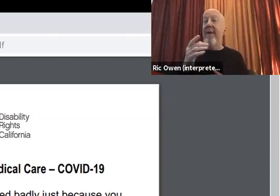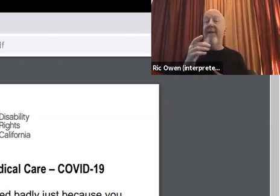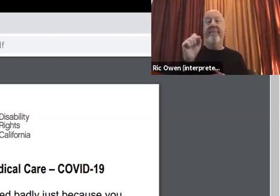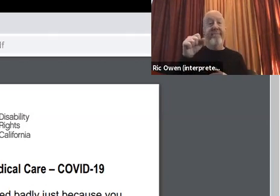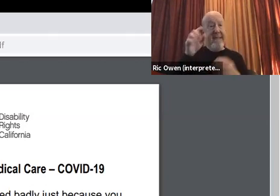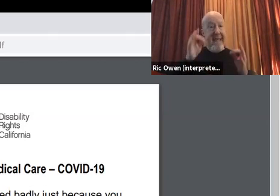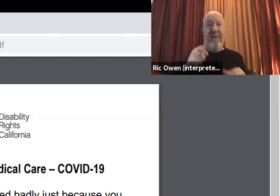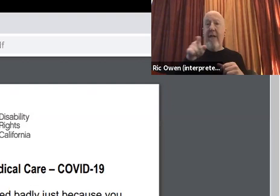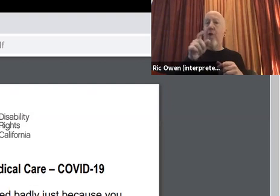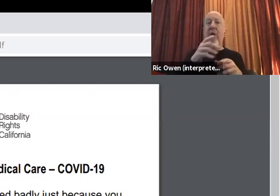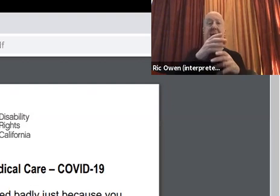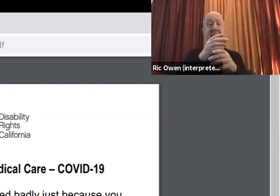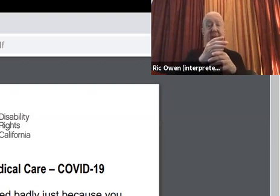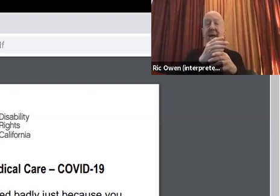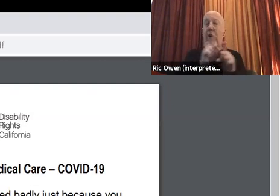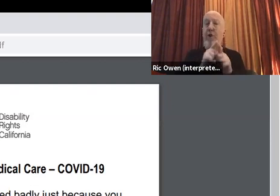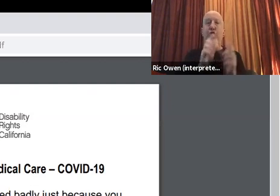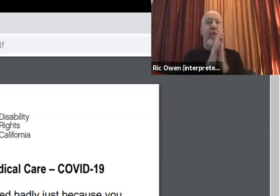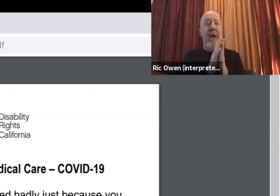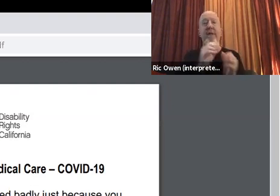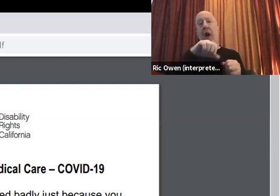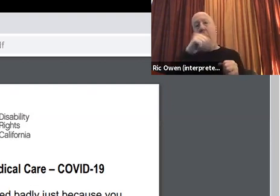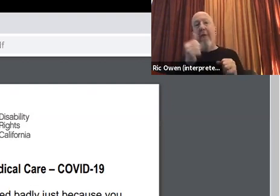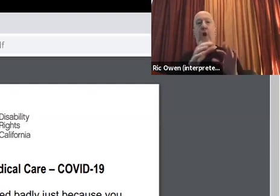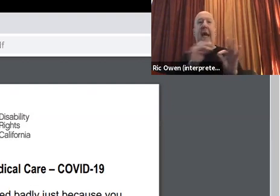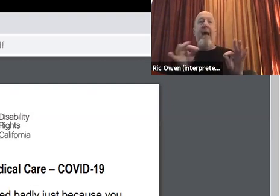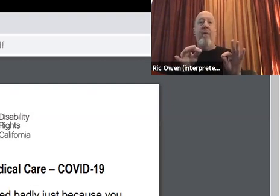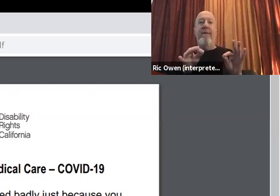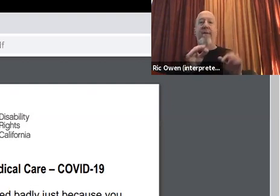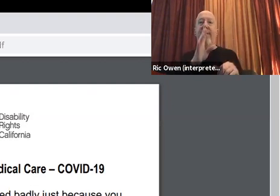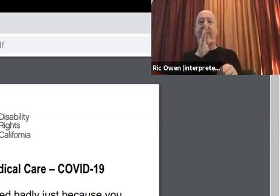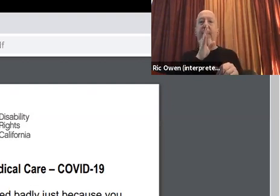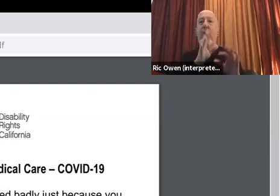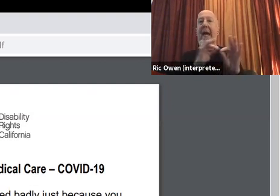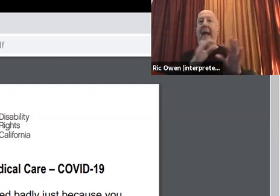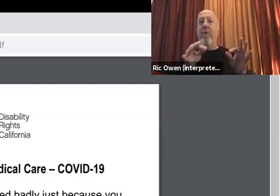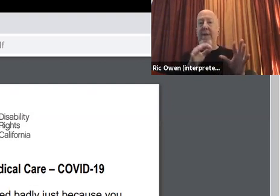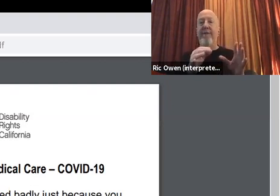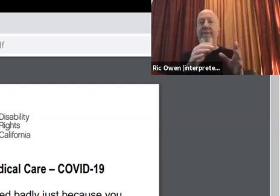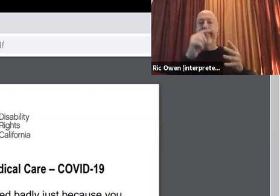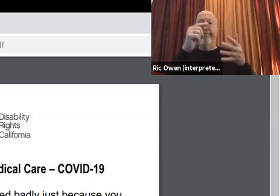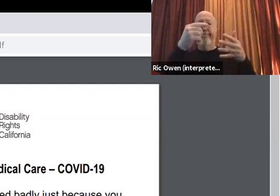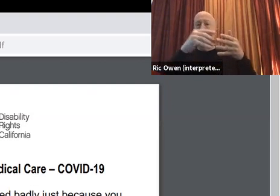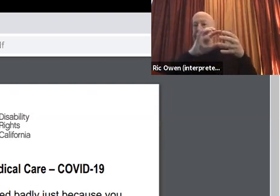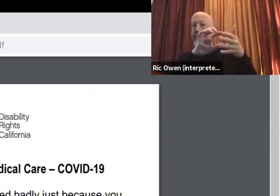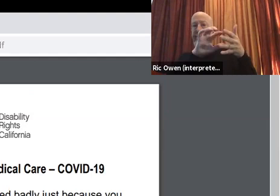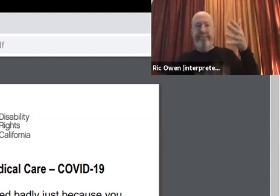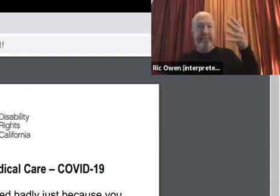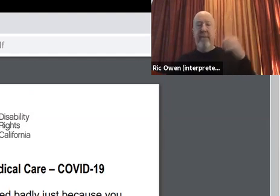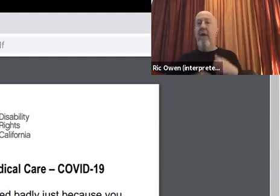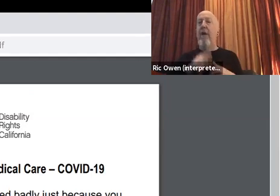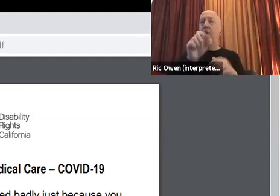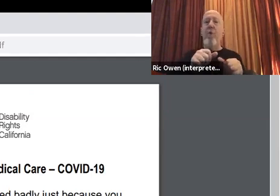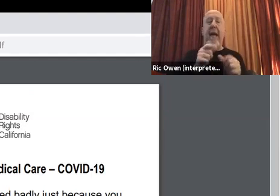information in another language. You can get an interpreter. You can get help and supports